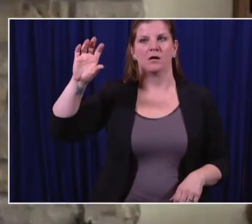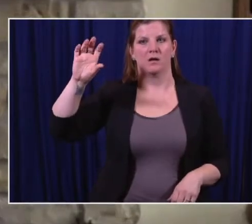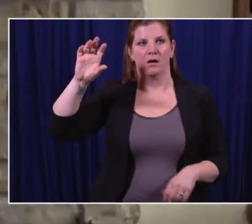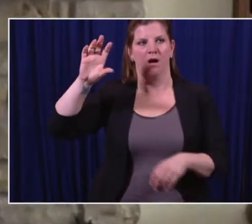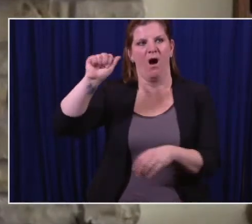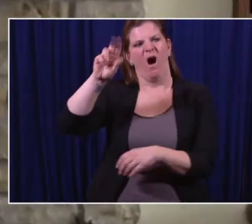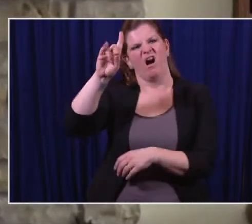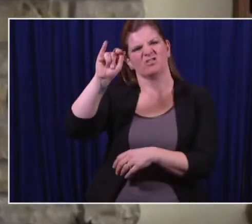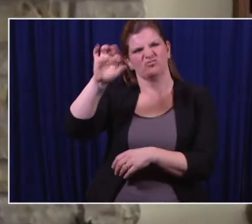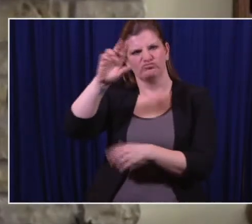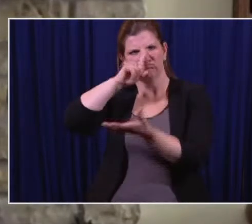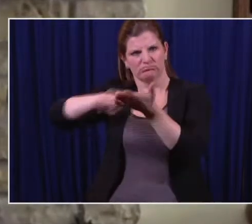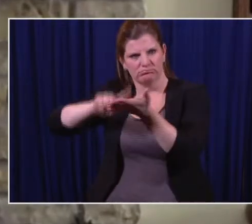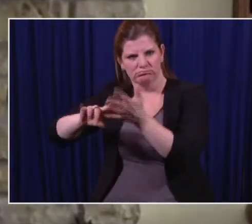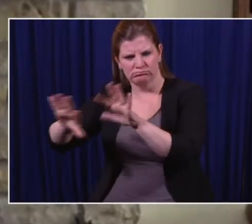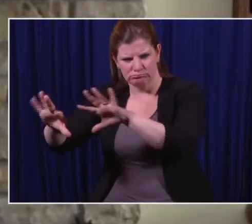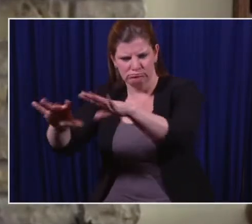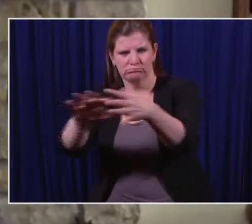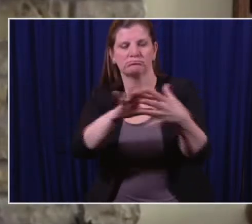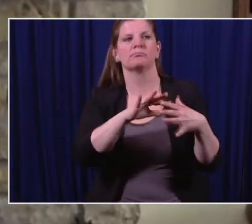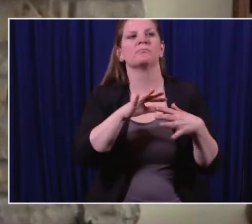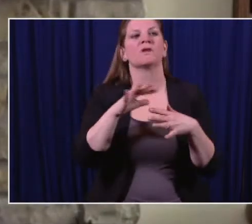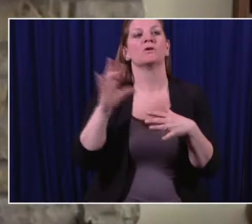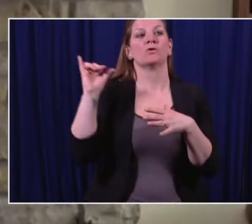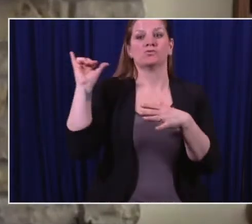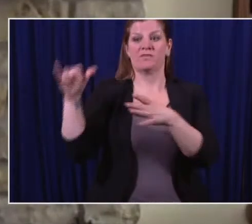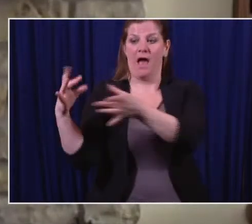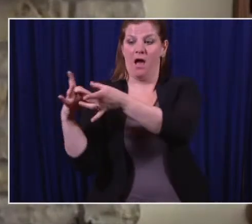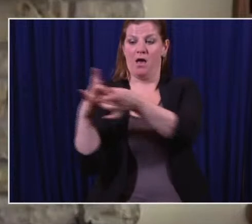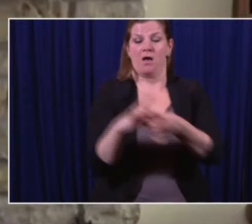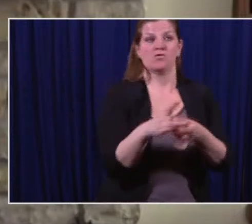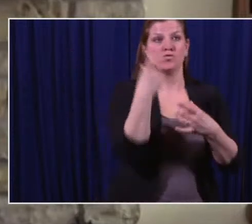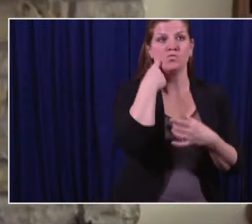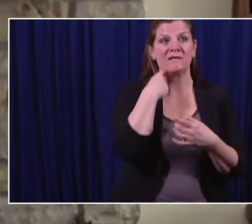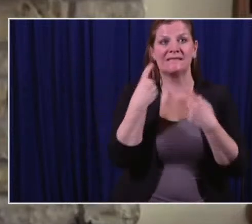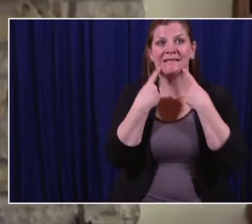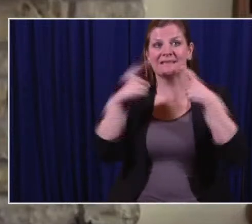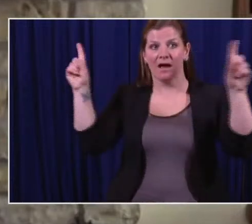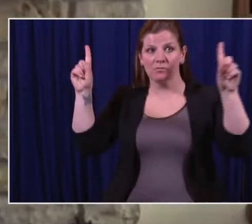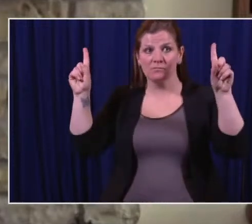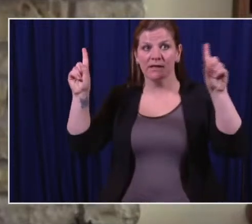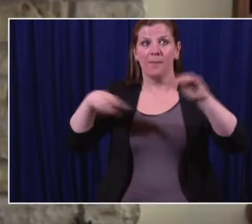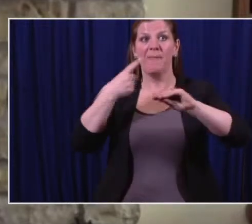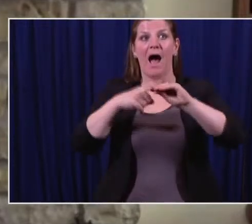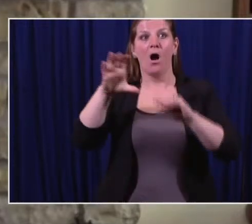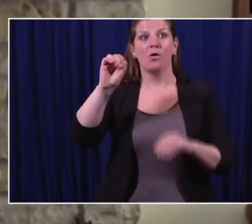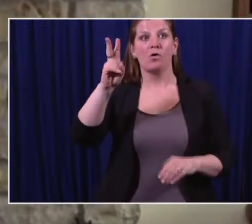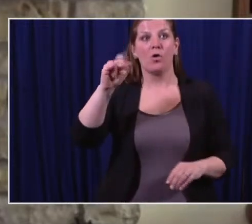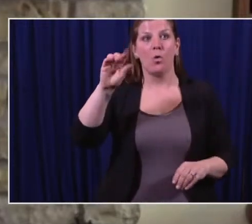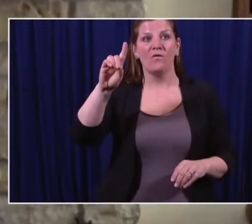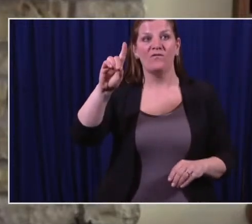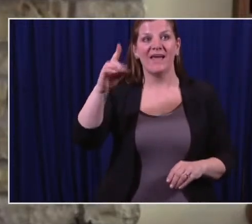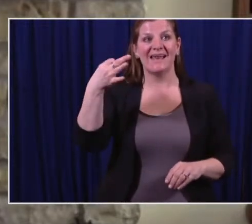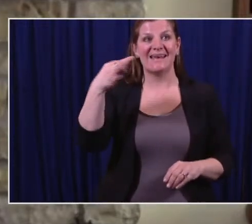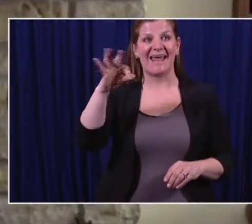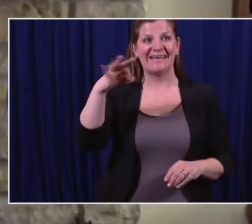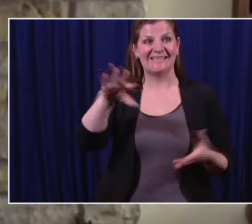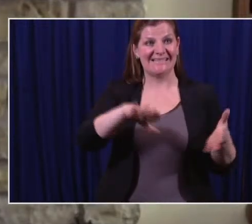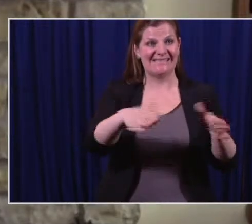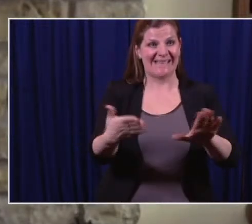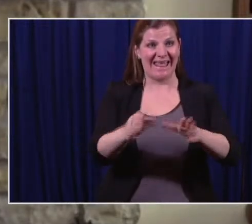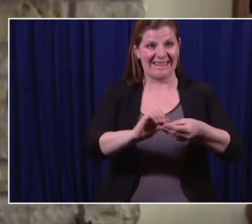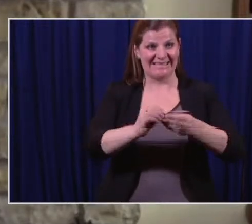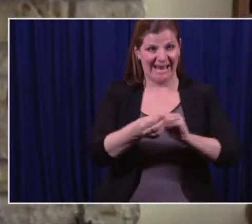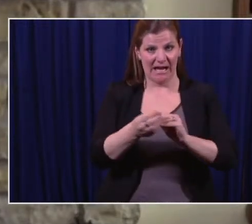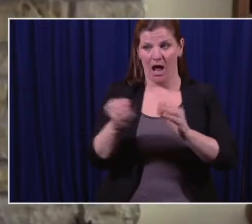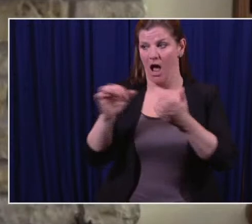data-driven conclusions. As this relates to our recent announcement of issues regarding COVID-19 death data reconciliation, I